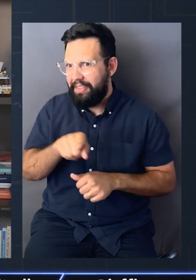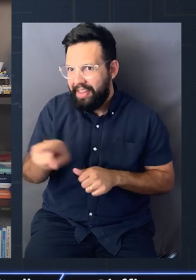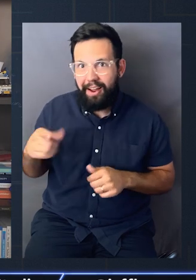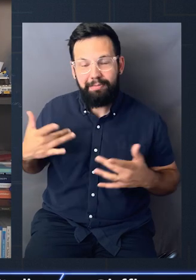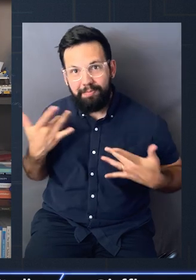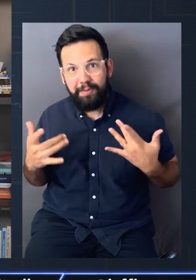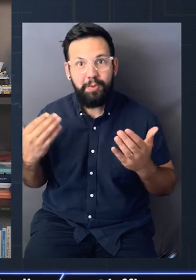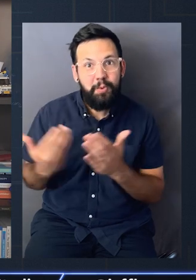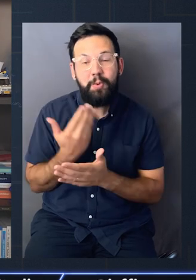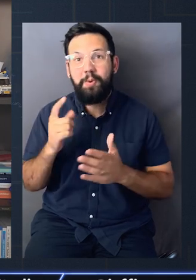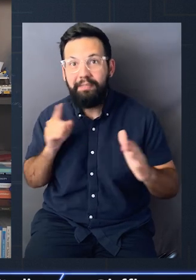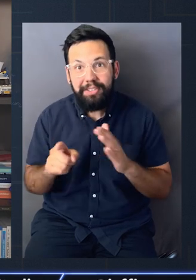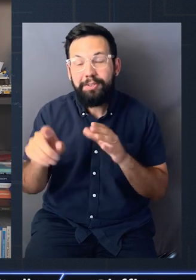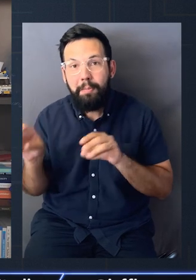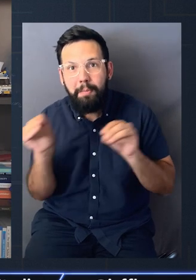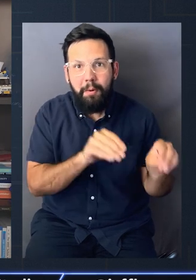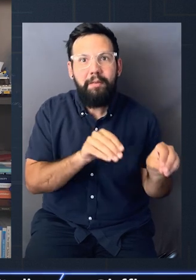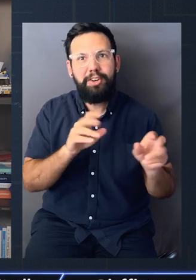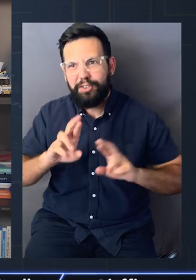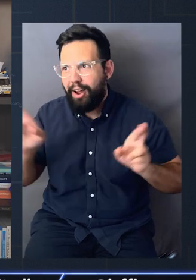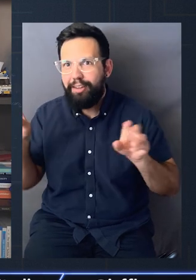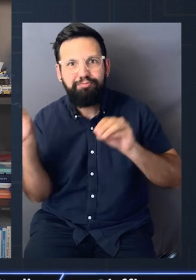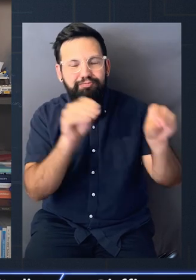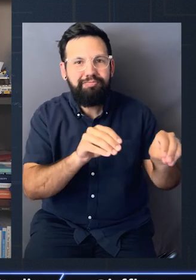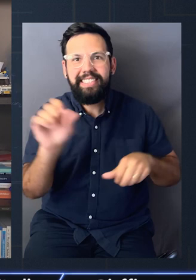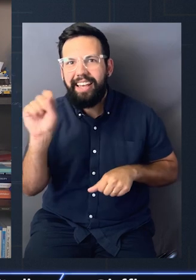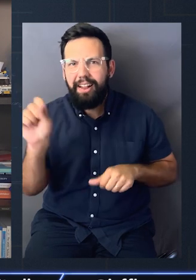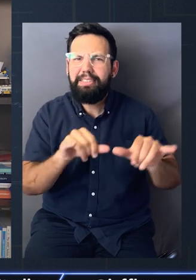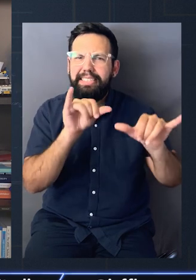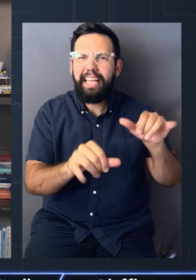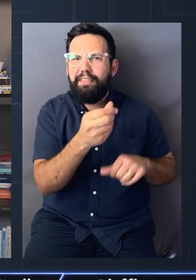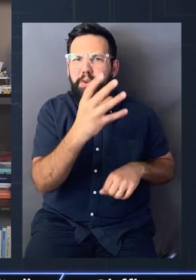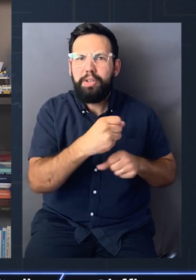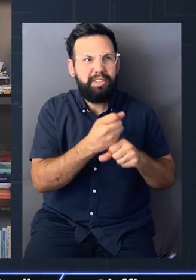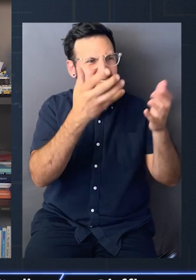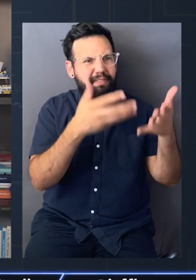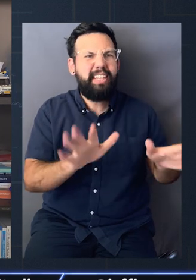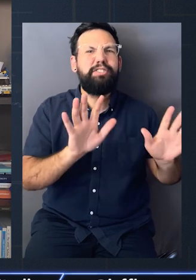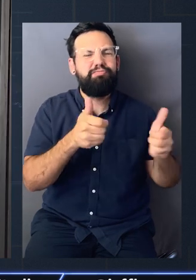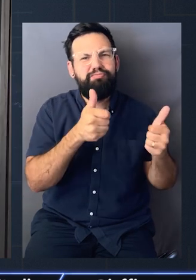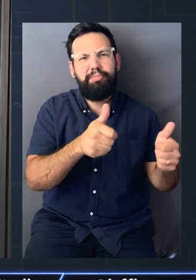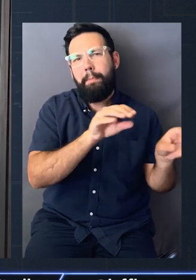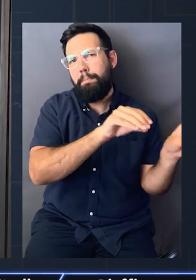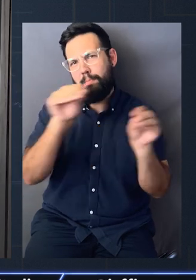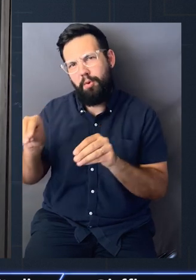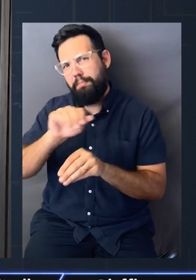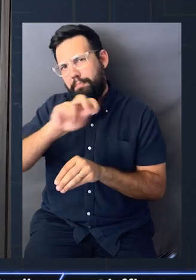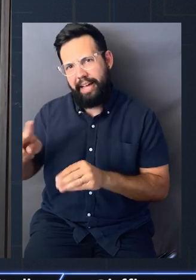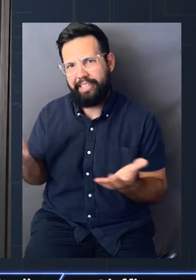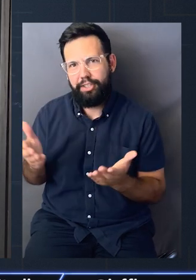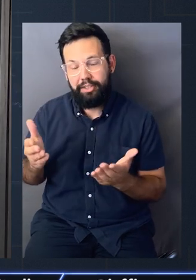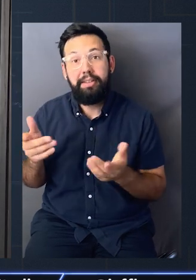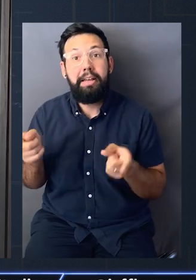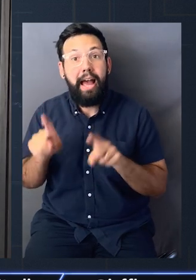adventure. And we're like, we're going to do it. We're going to go to Seattle. We're going to have some fun, probably stay there for a couple years and then move back. We moved,